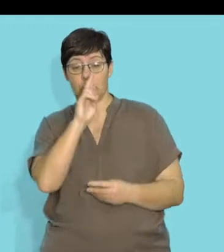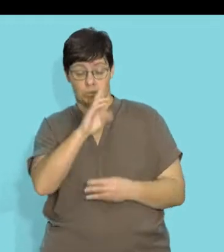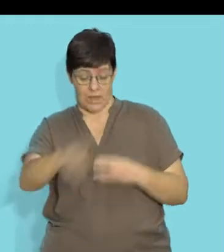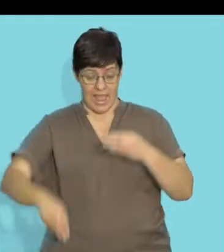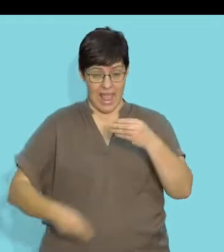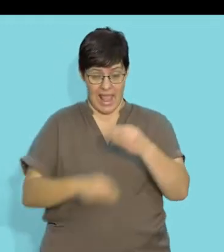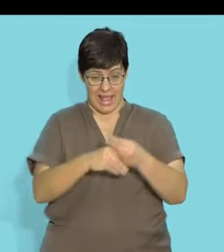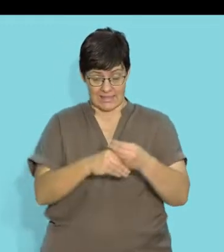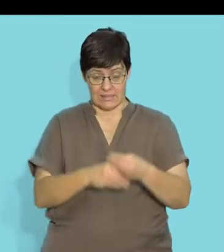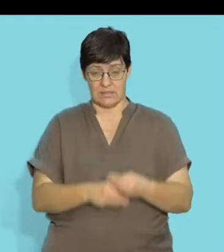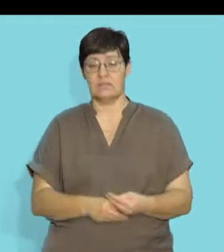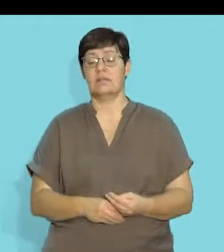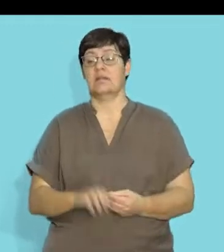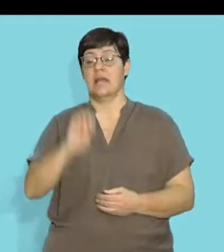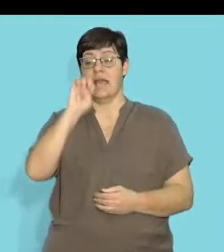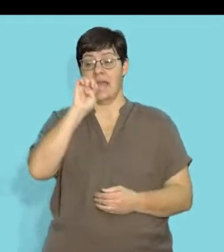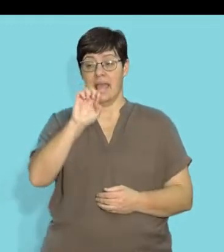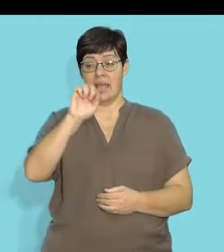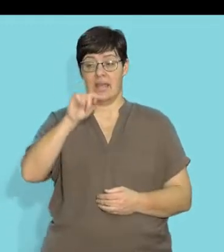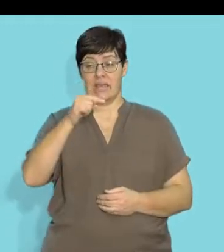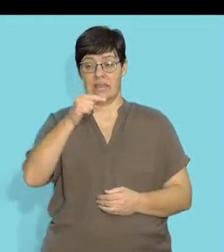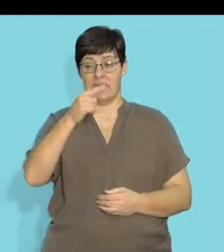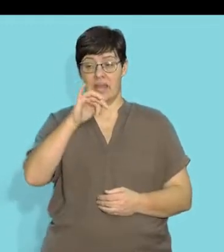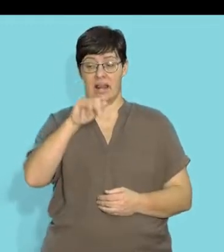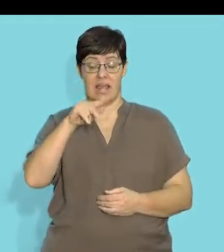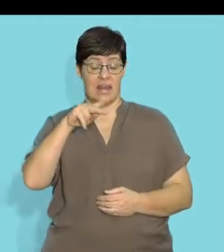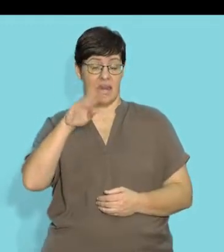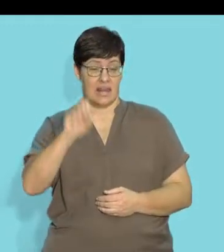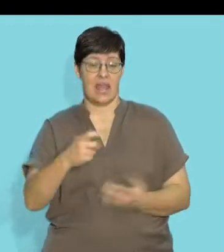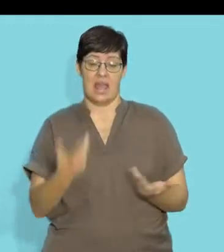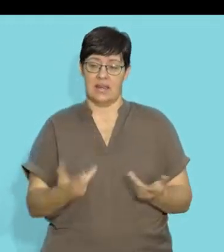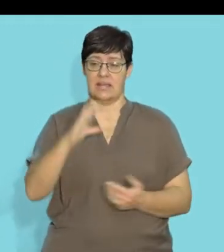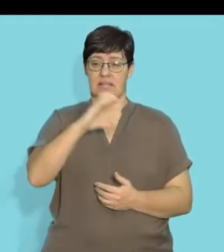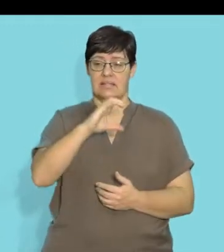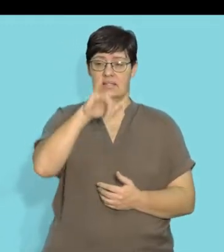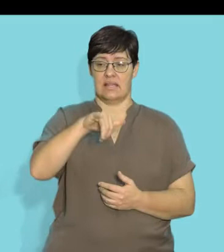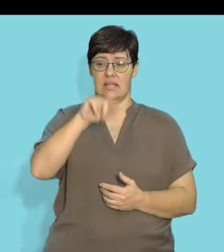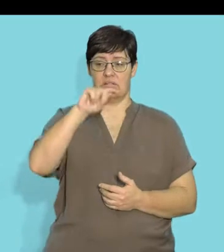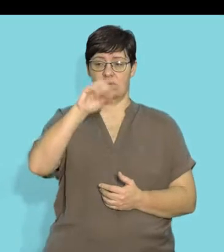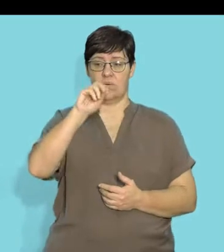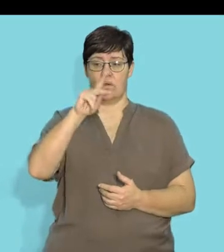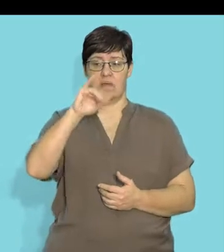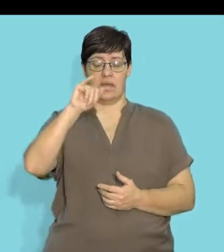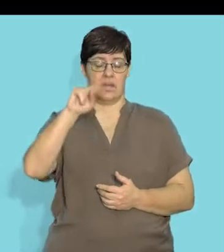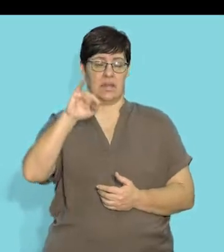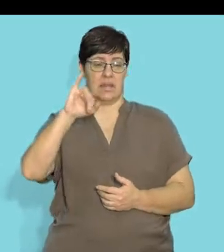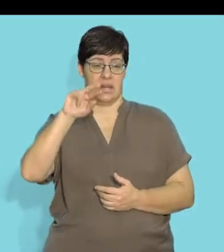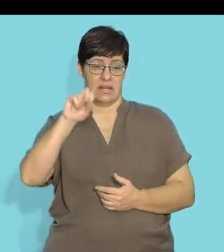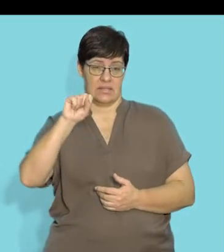and look at, which are called ethylene and your cytokinins.